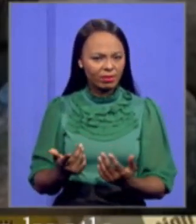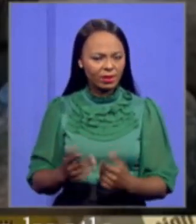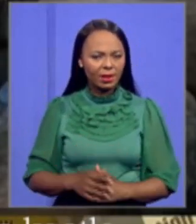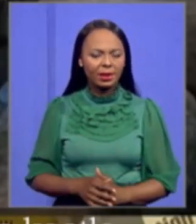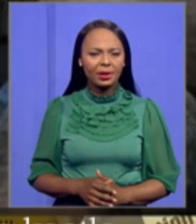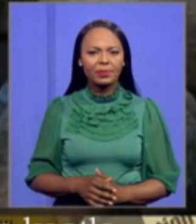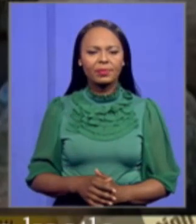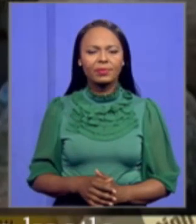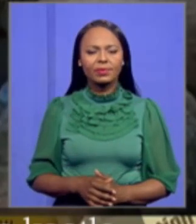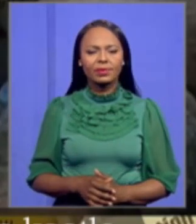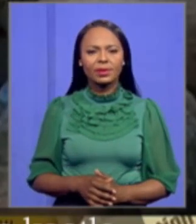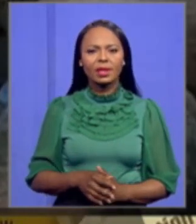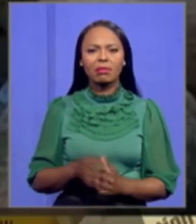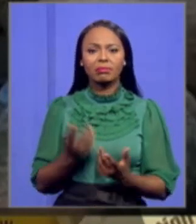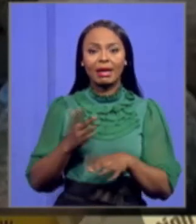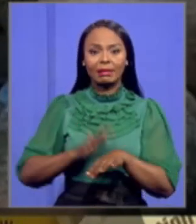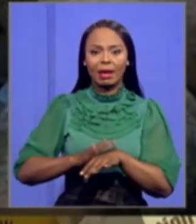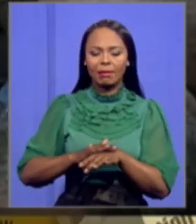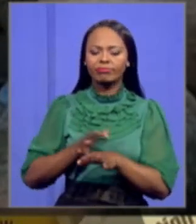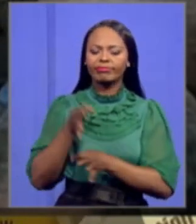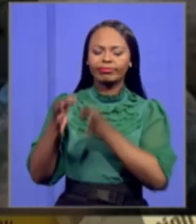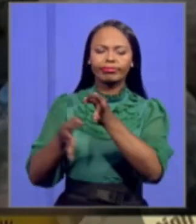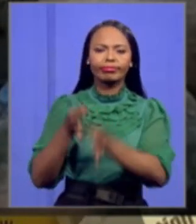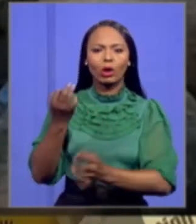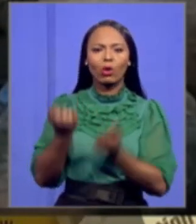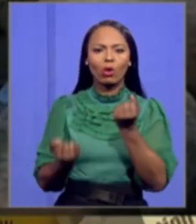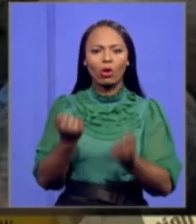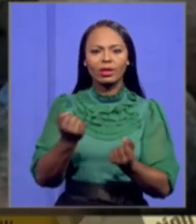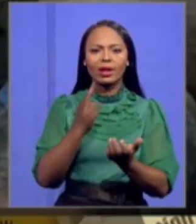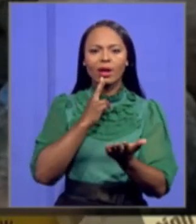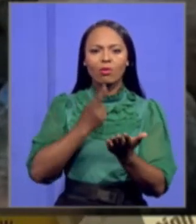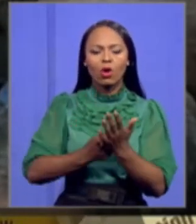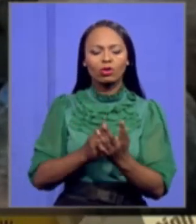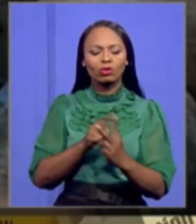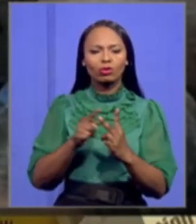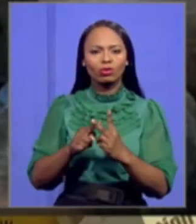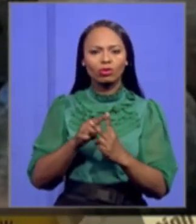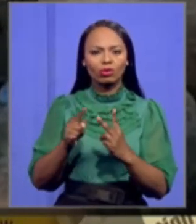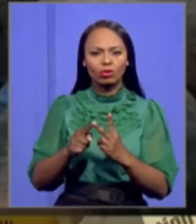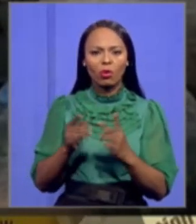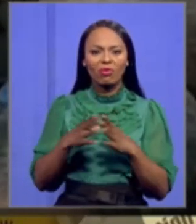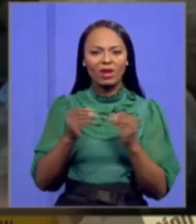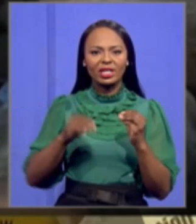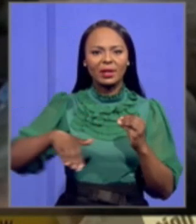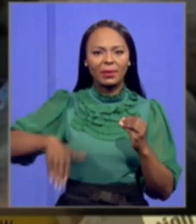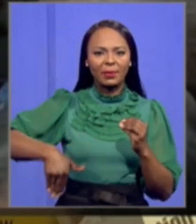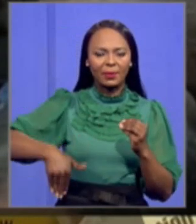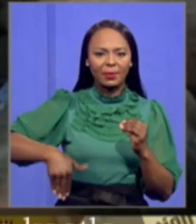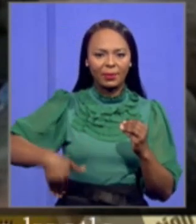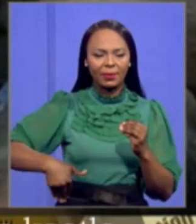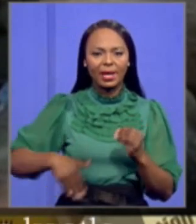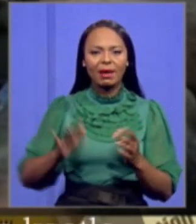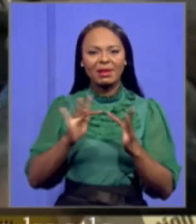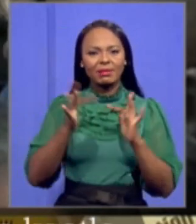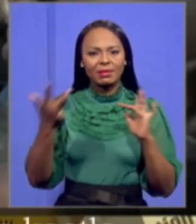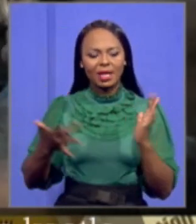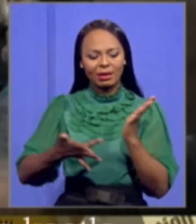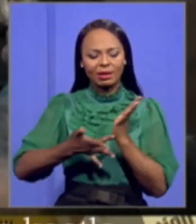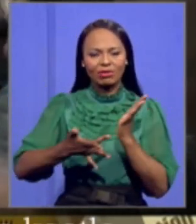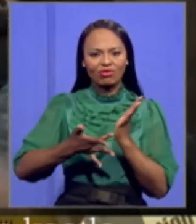we indicated to the court that we have 2 reports that are outstanding, a digital forensics report and